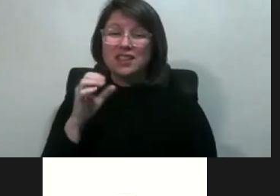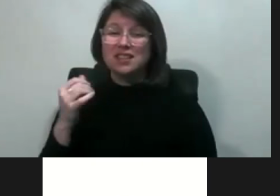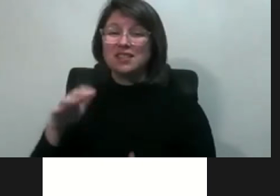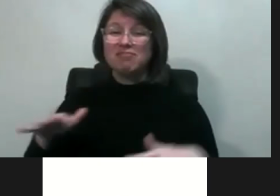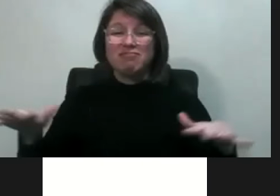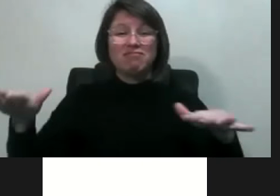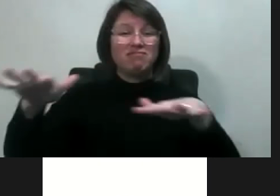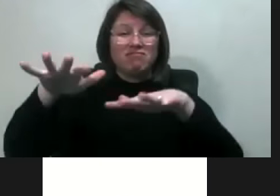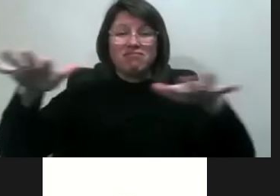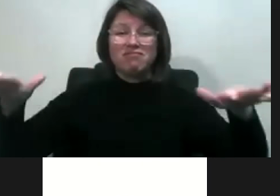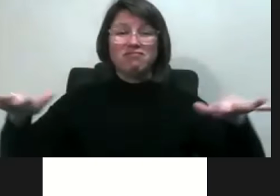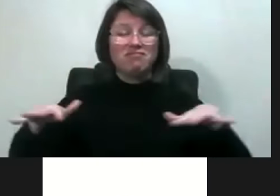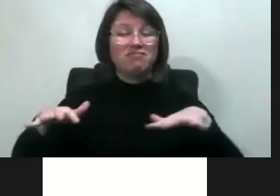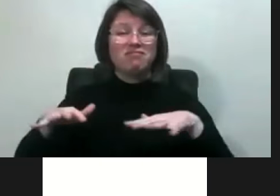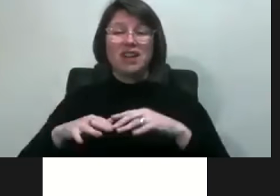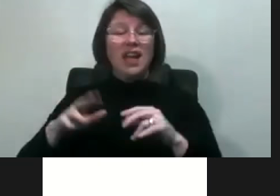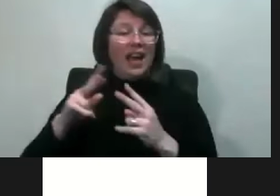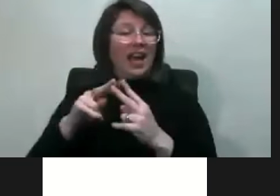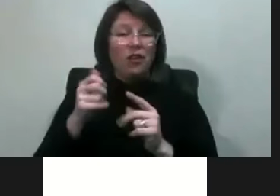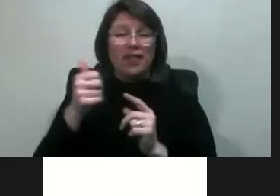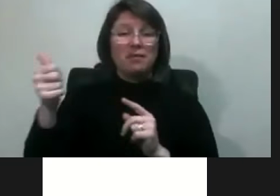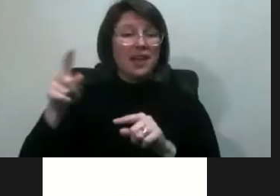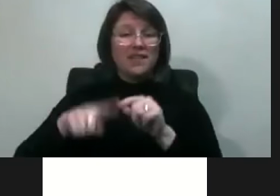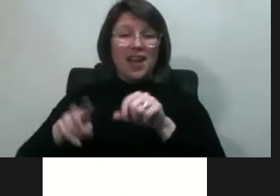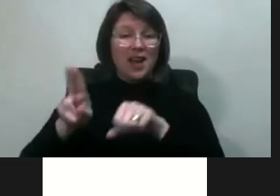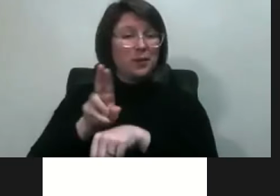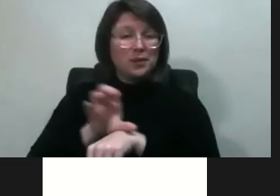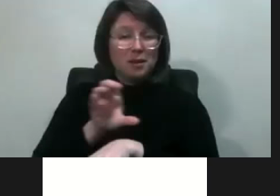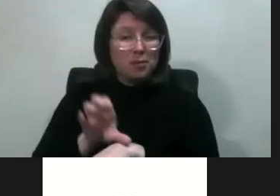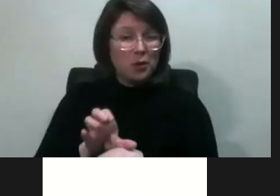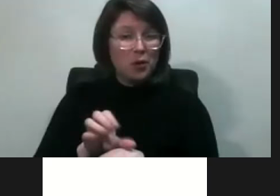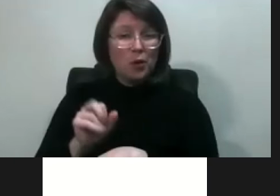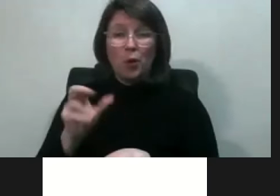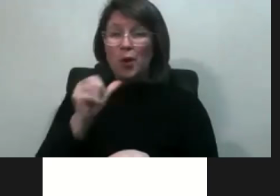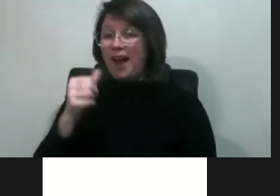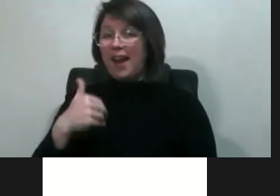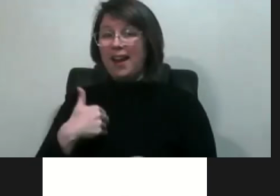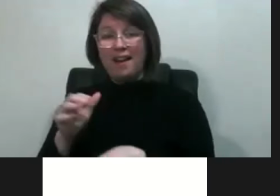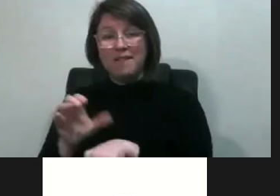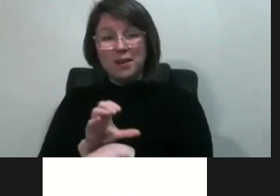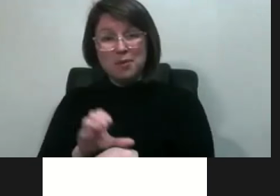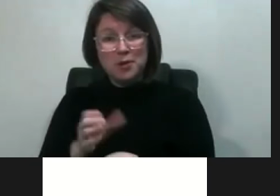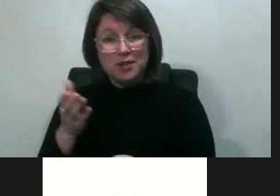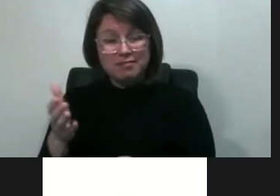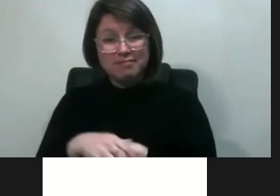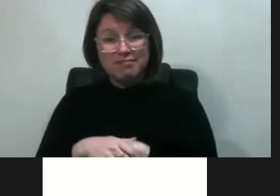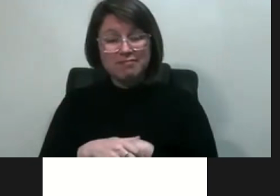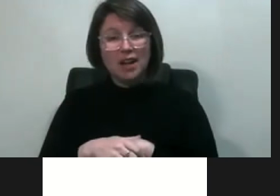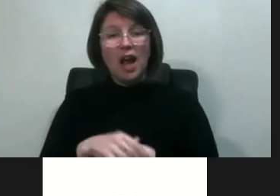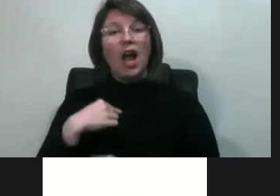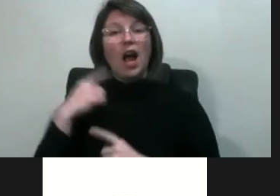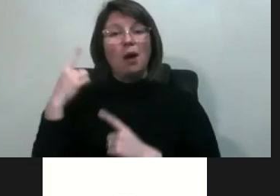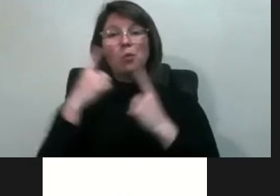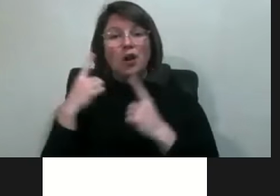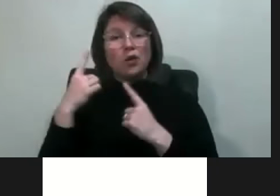neighborhood who either can't use computers or don't have computers. And I'm wondering